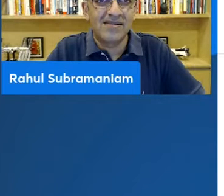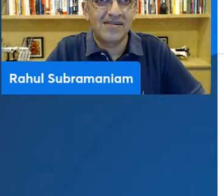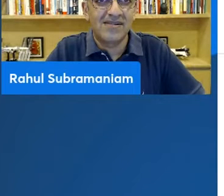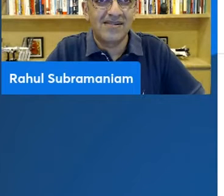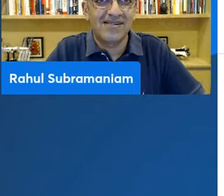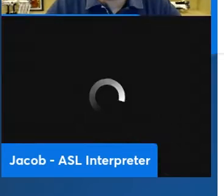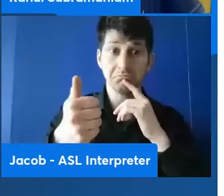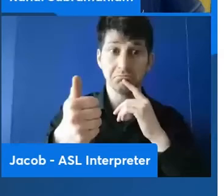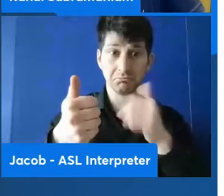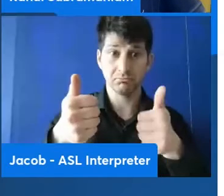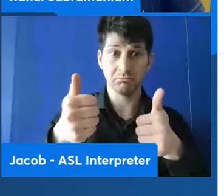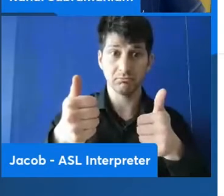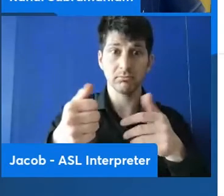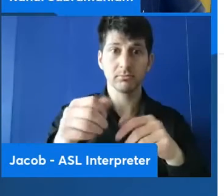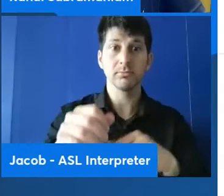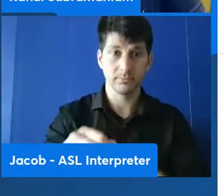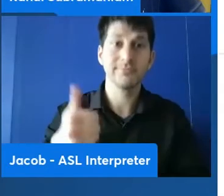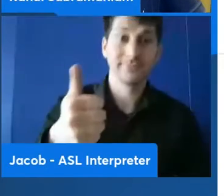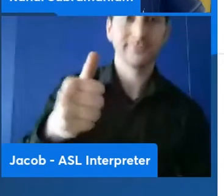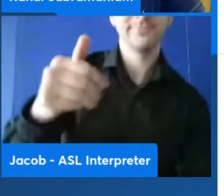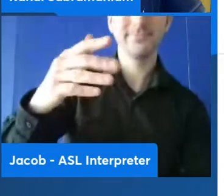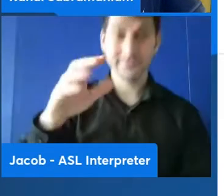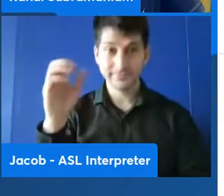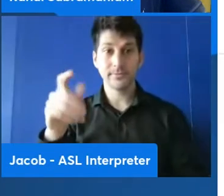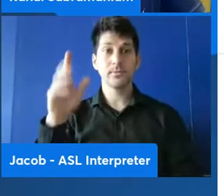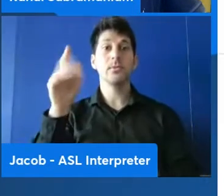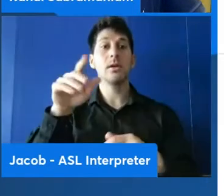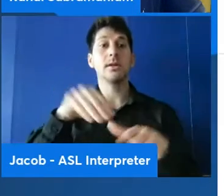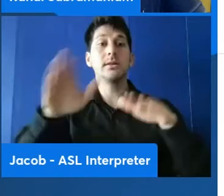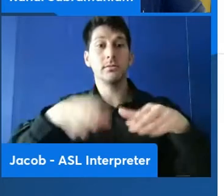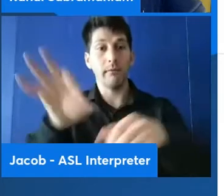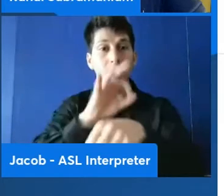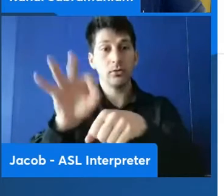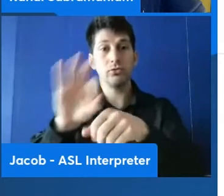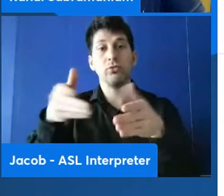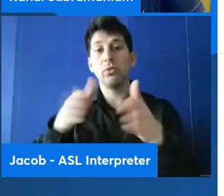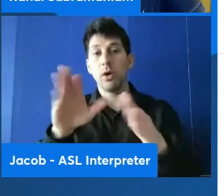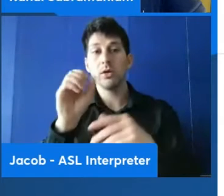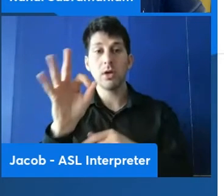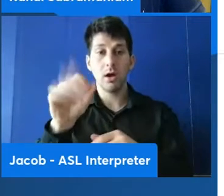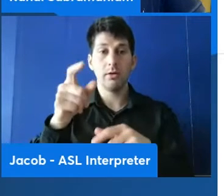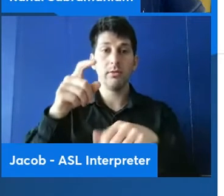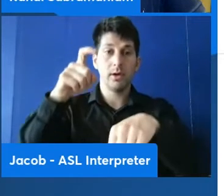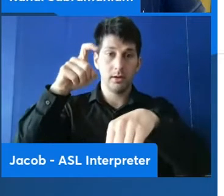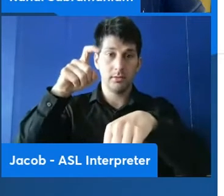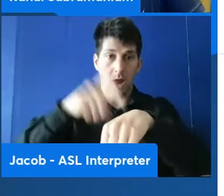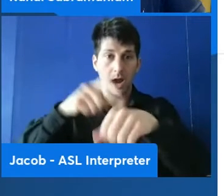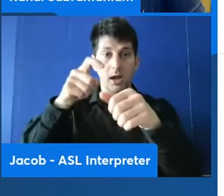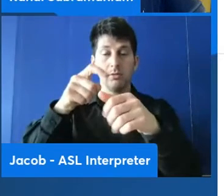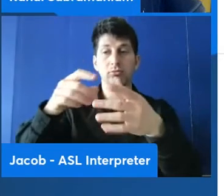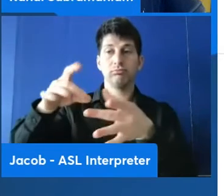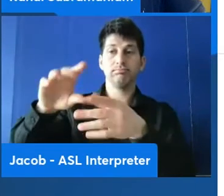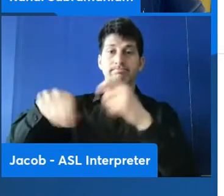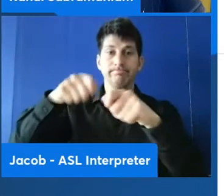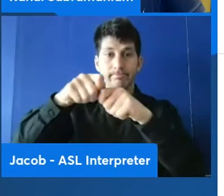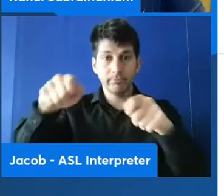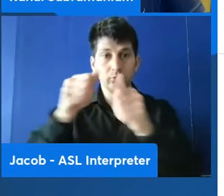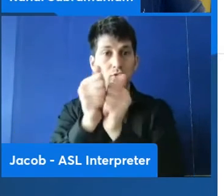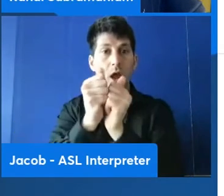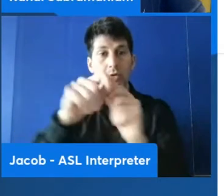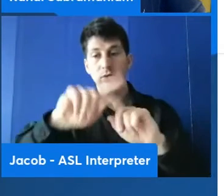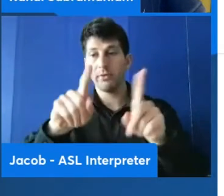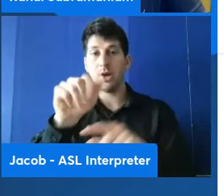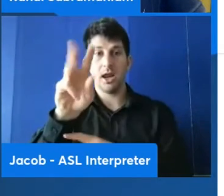going to bring Jacob back in. Step functions are ways of tying together different AWS